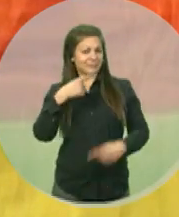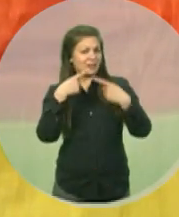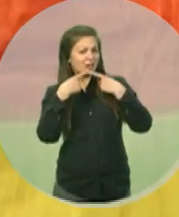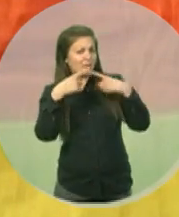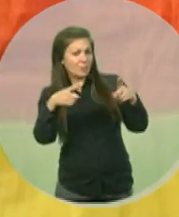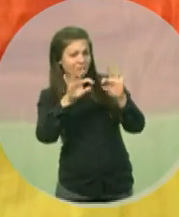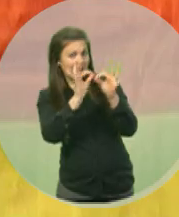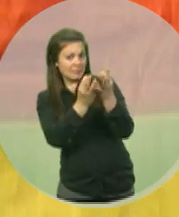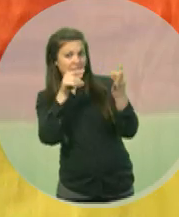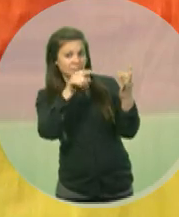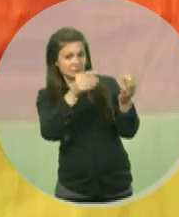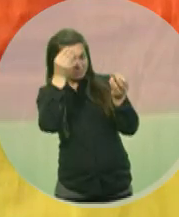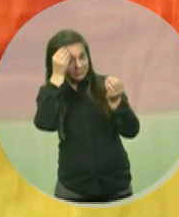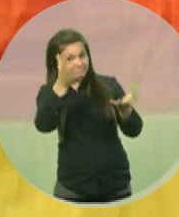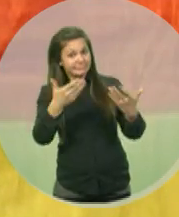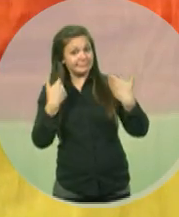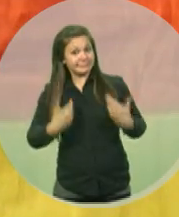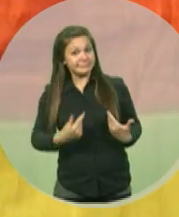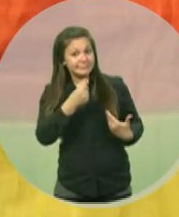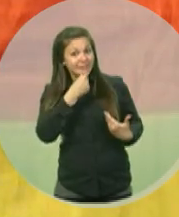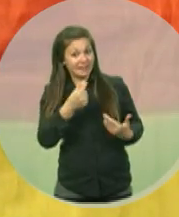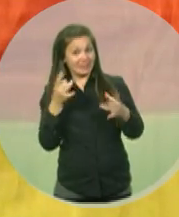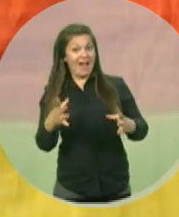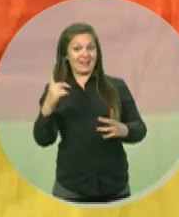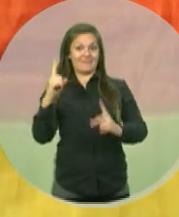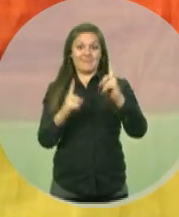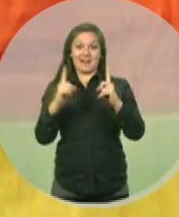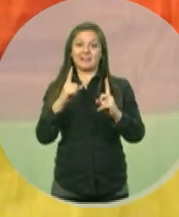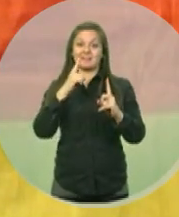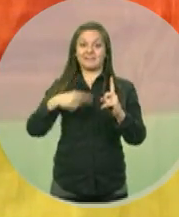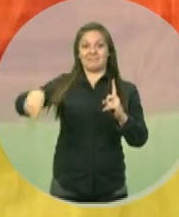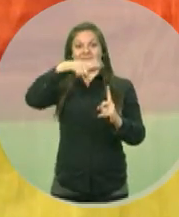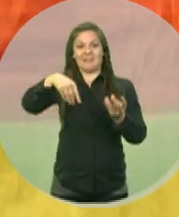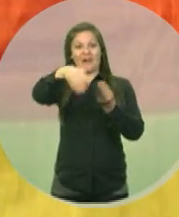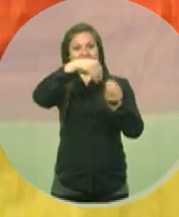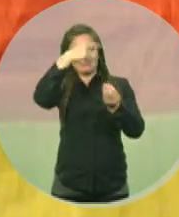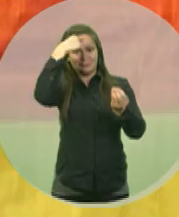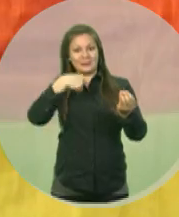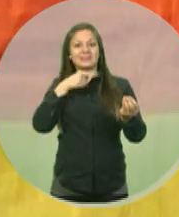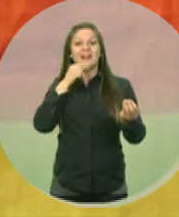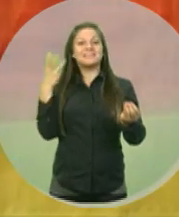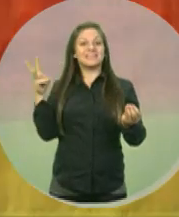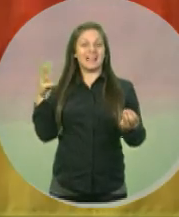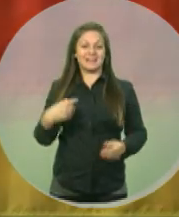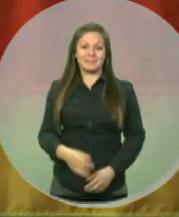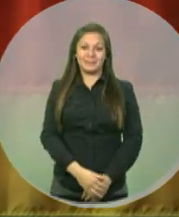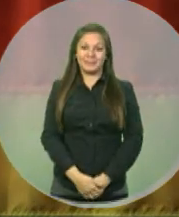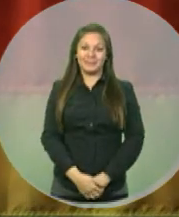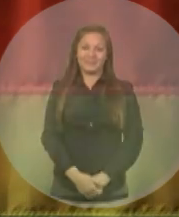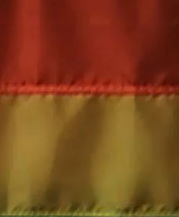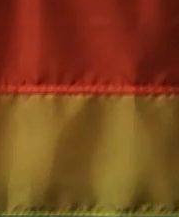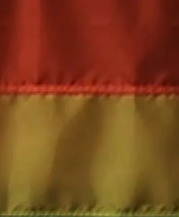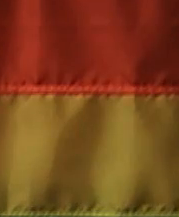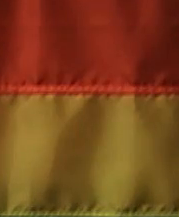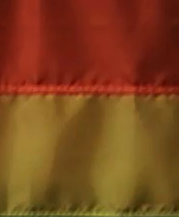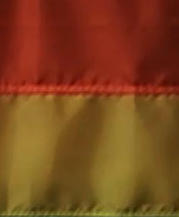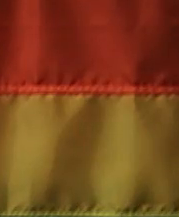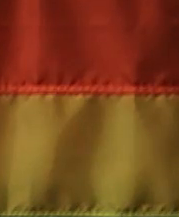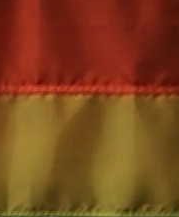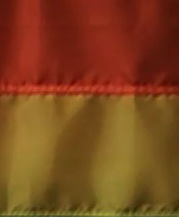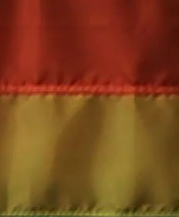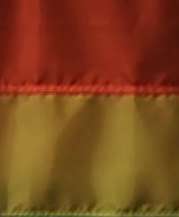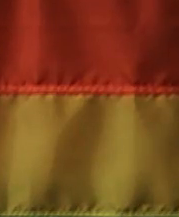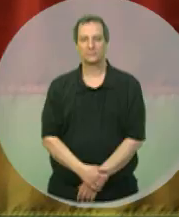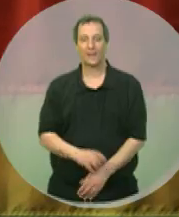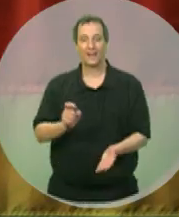was actually my 16th birthday party that they had for me. When I finally got up my